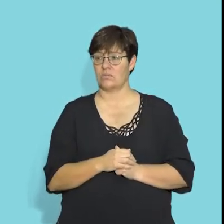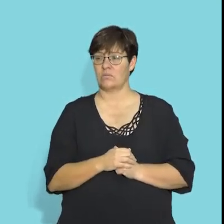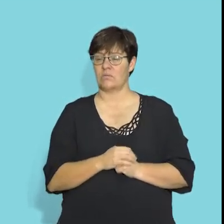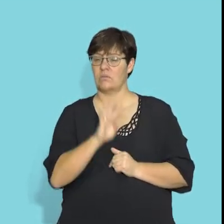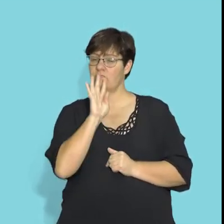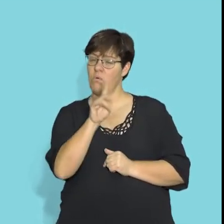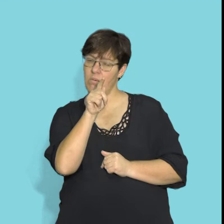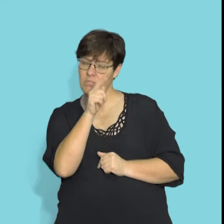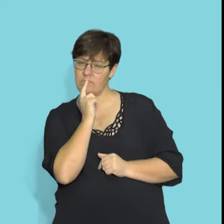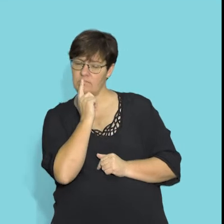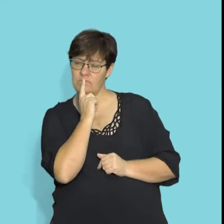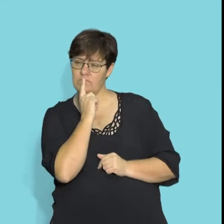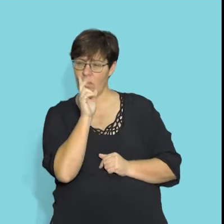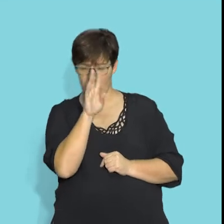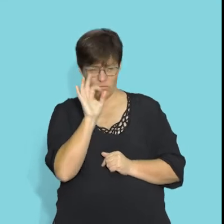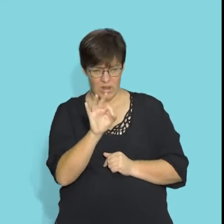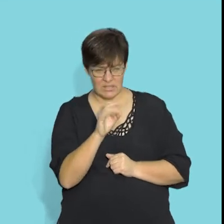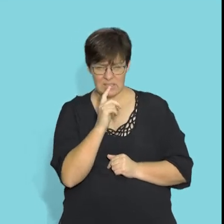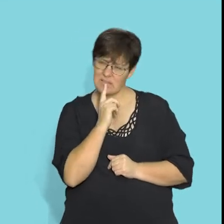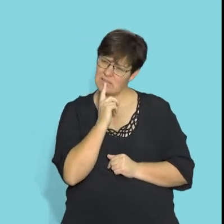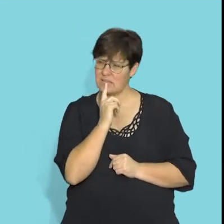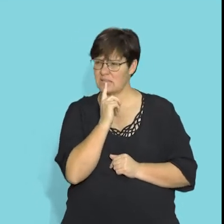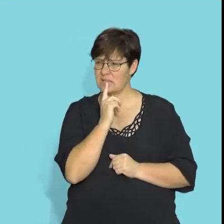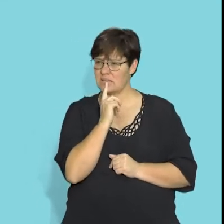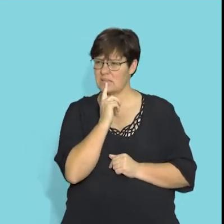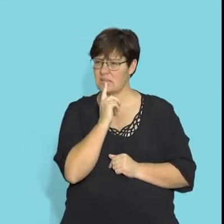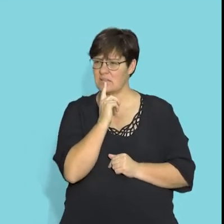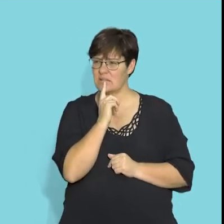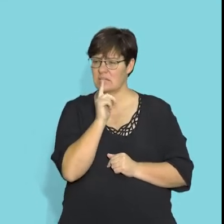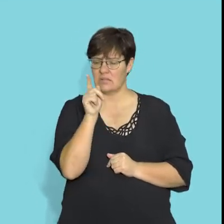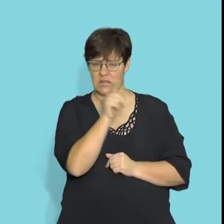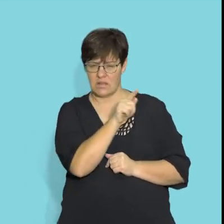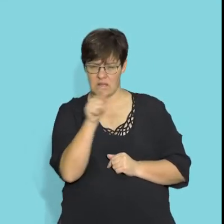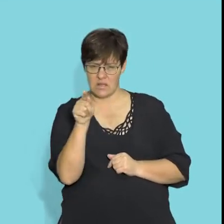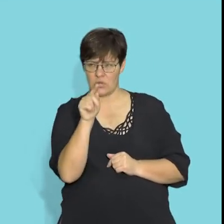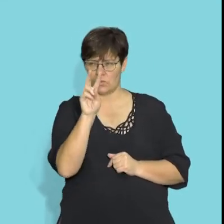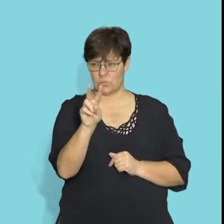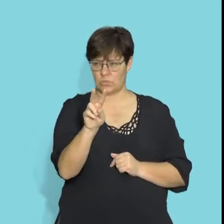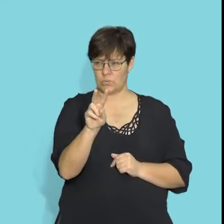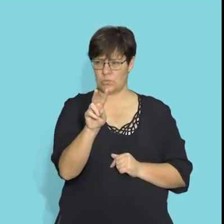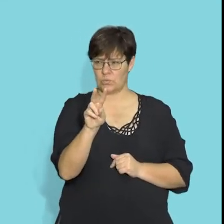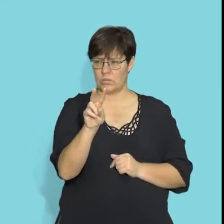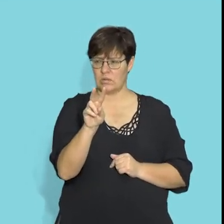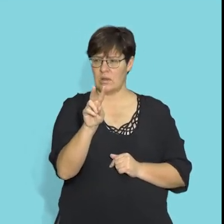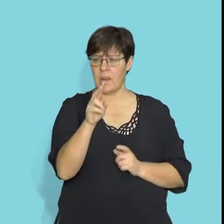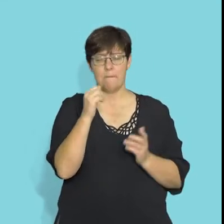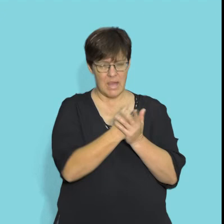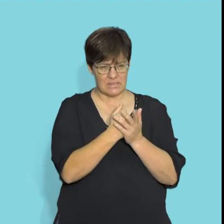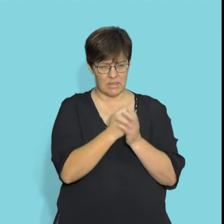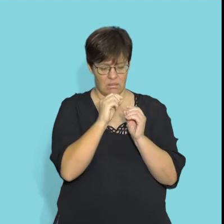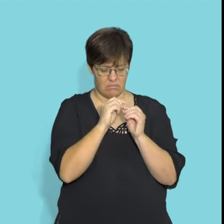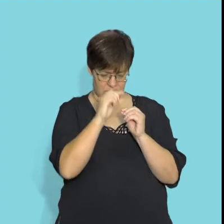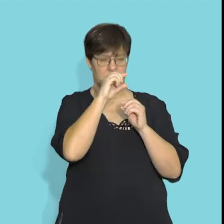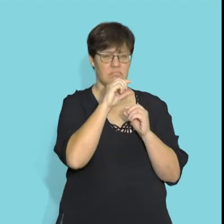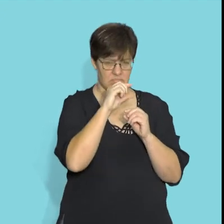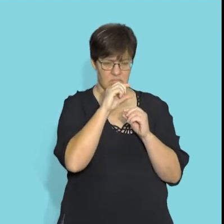is 4. Does that look right? Well, that y value there is equal to 2. And so the y-cut must be a little bit